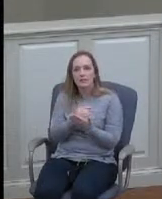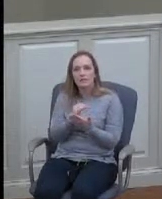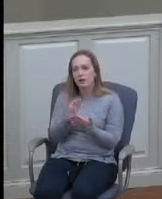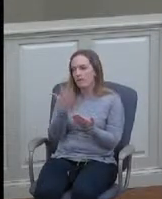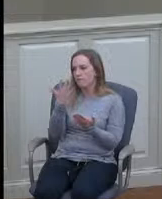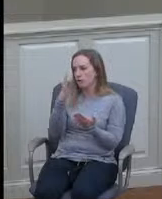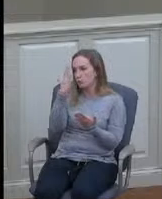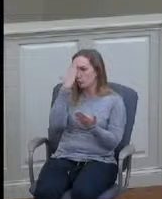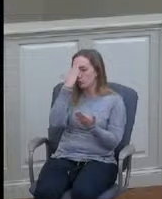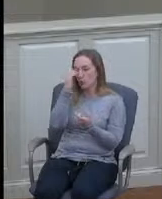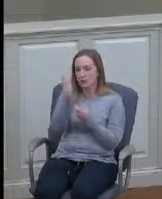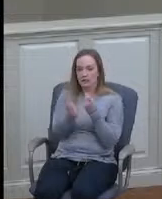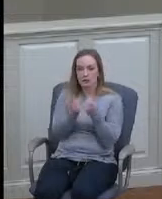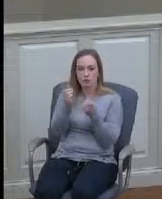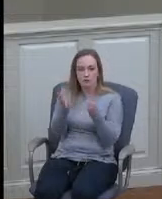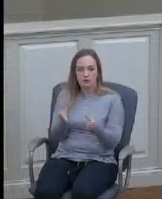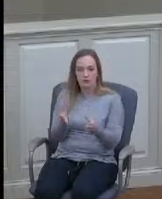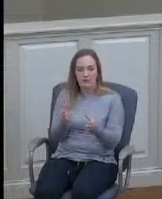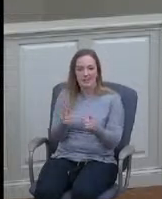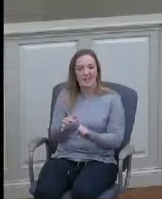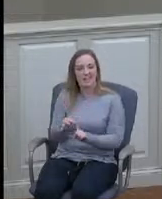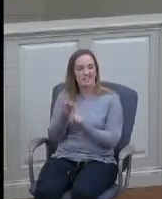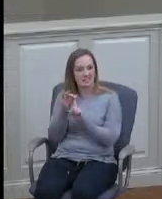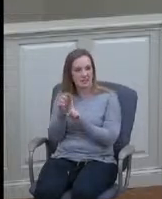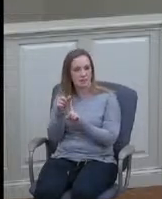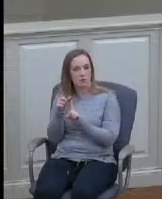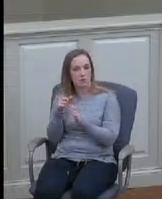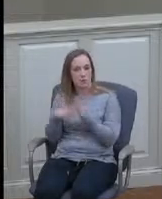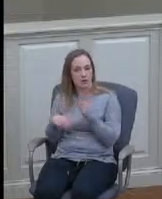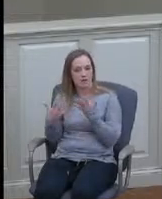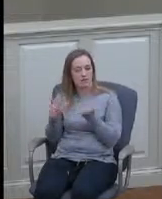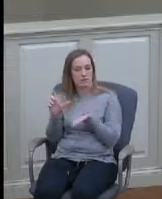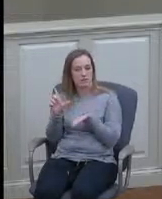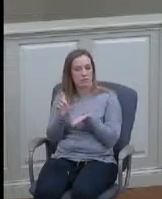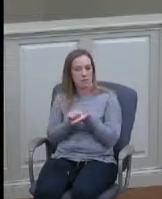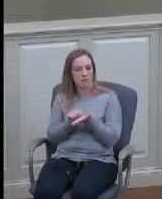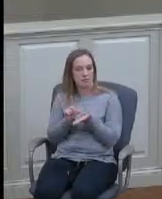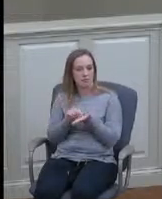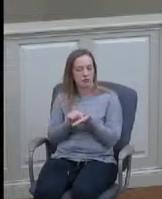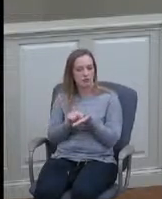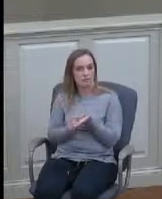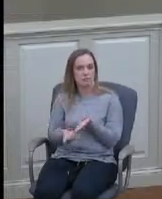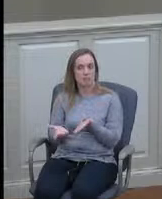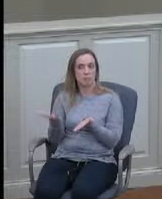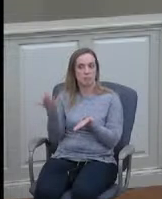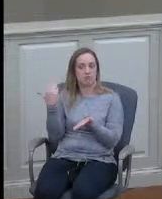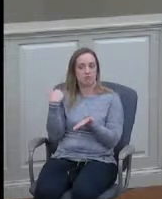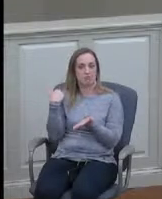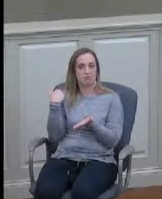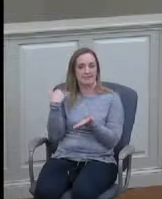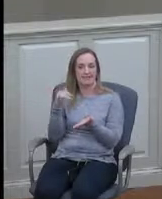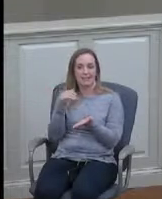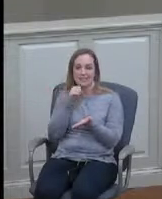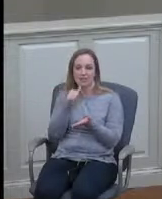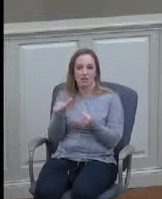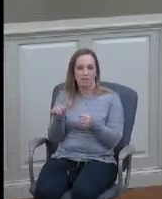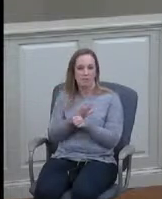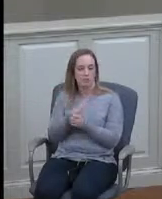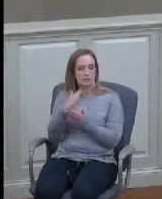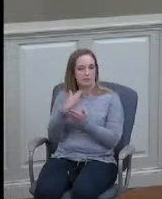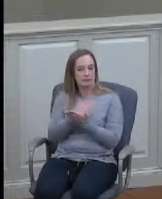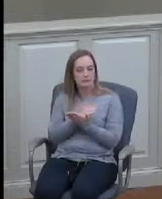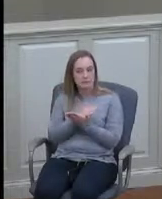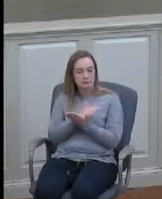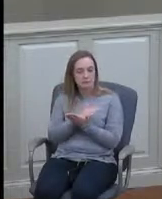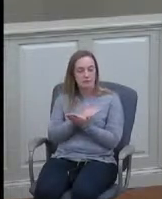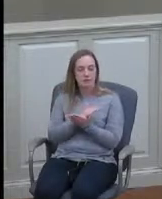contributors outside of what has been published in Advocate Messenger articles, which is not an exhaustive list. So any type of